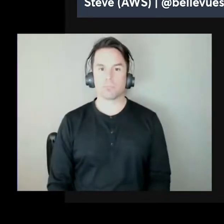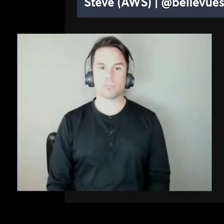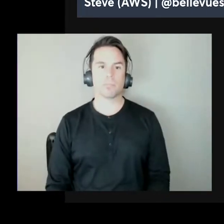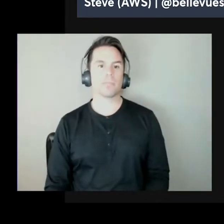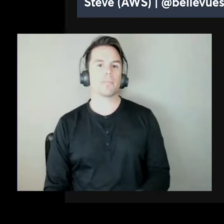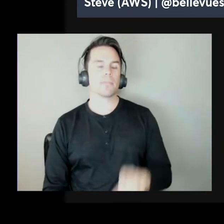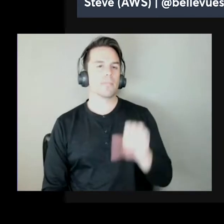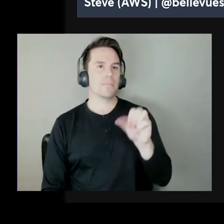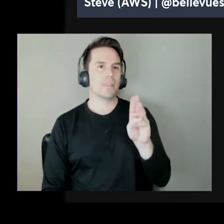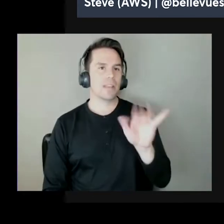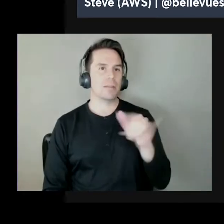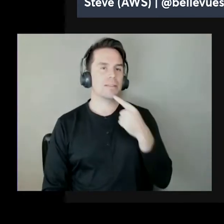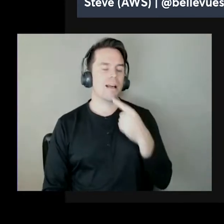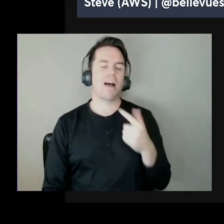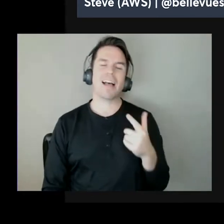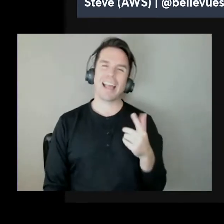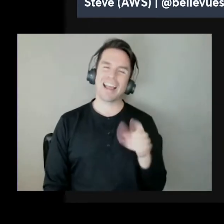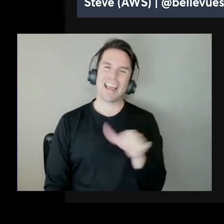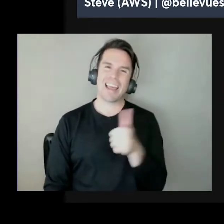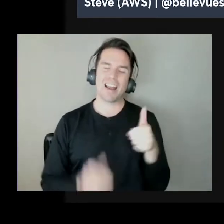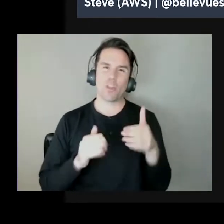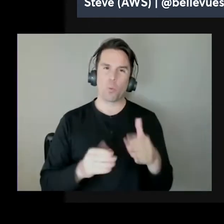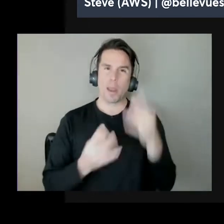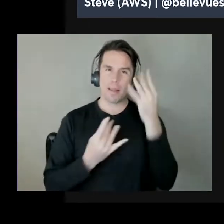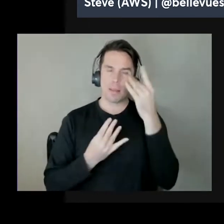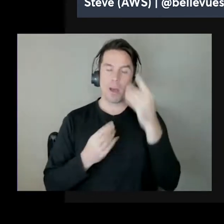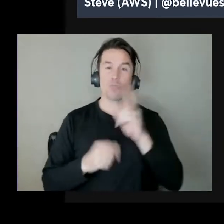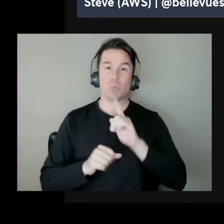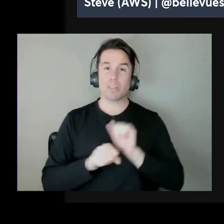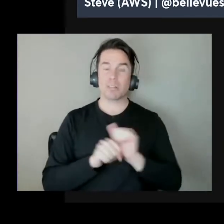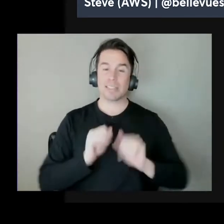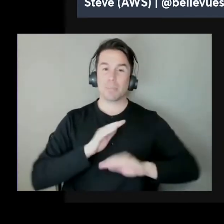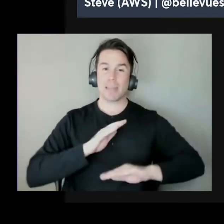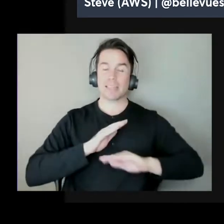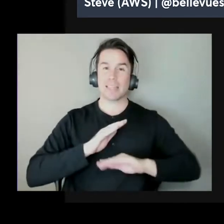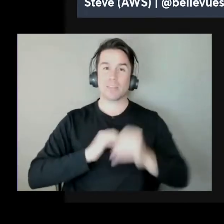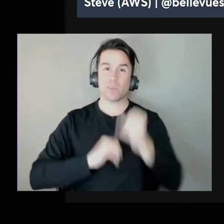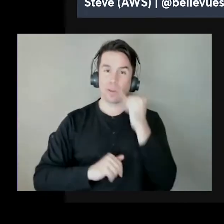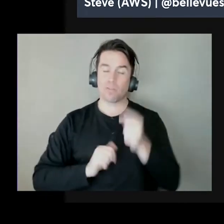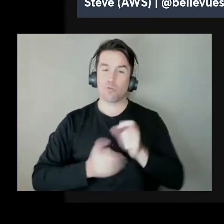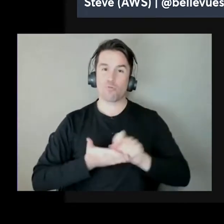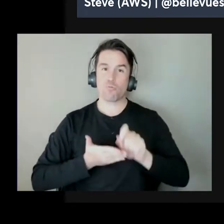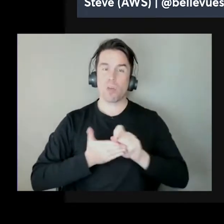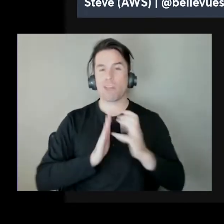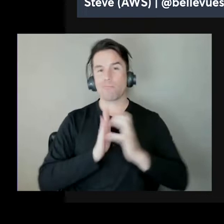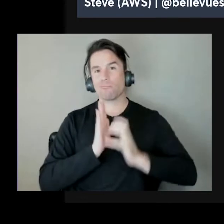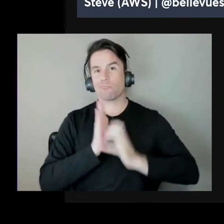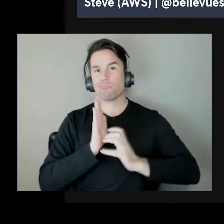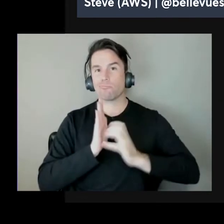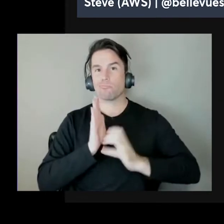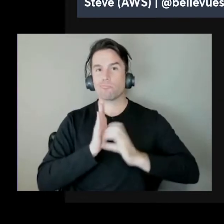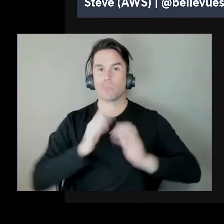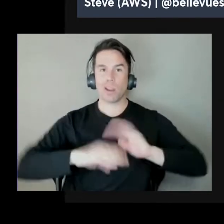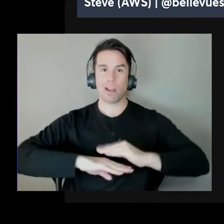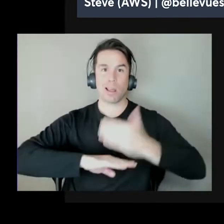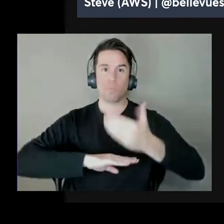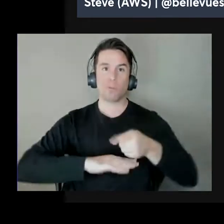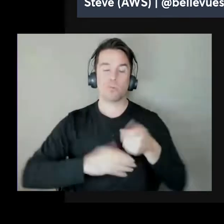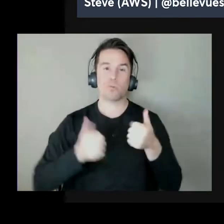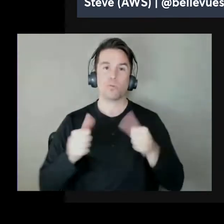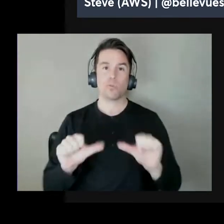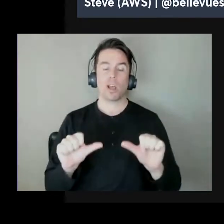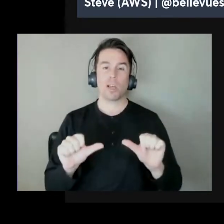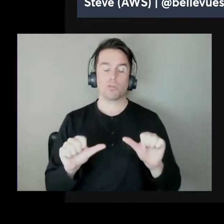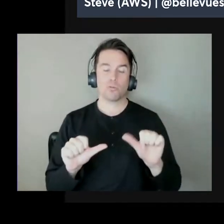think about it is actually pretty basic. So if you are writing code on your laptop, and you're trying to just